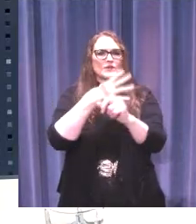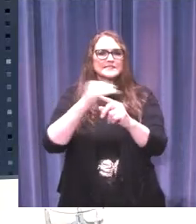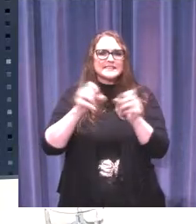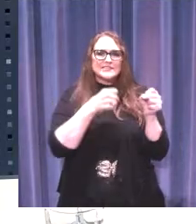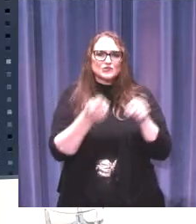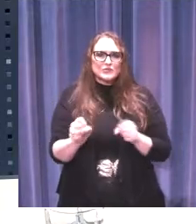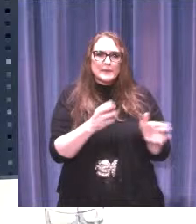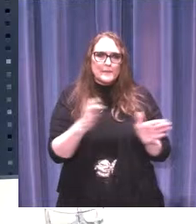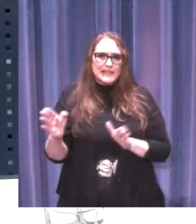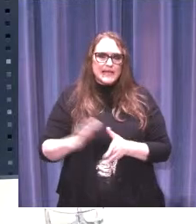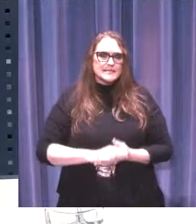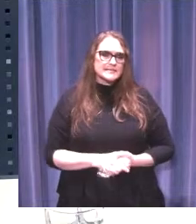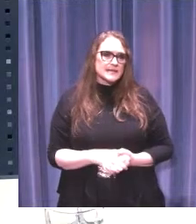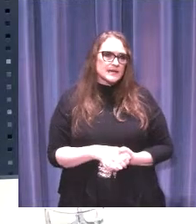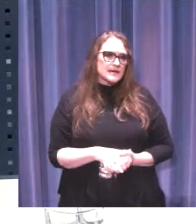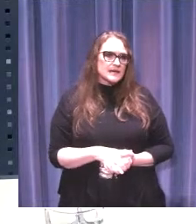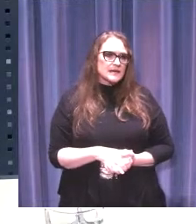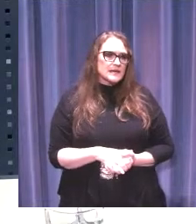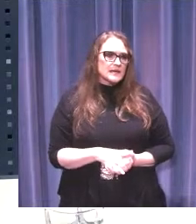strategic plans.